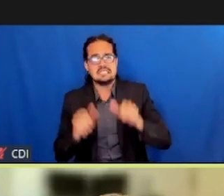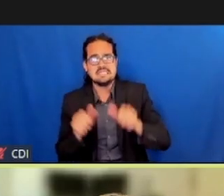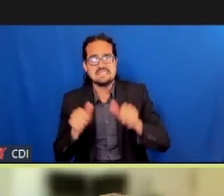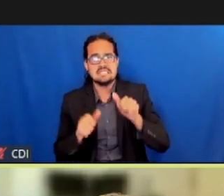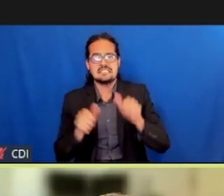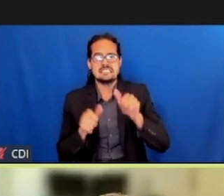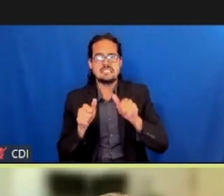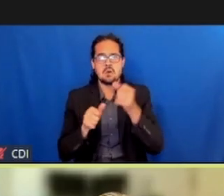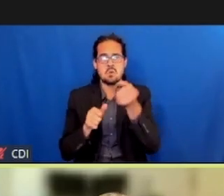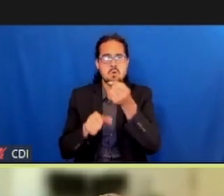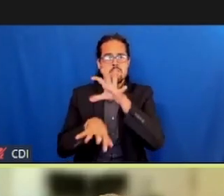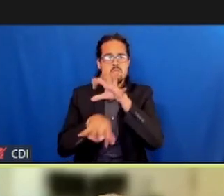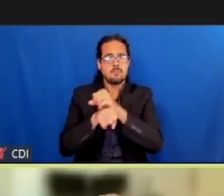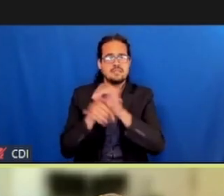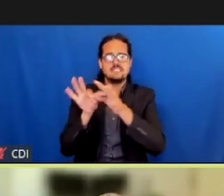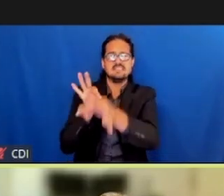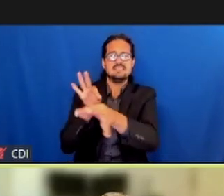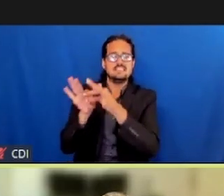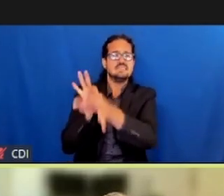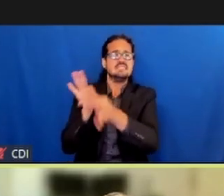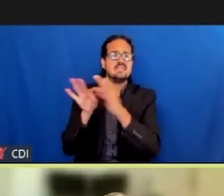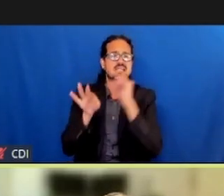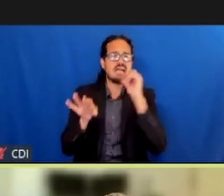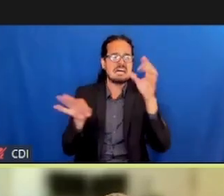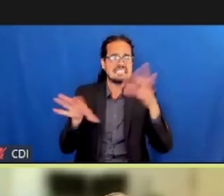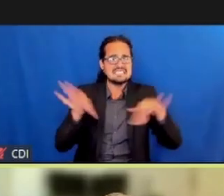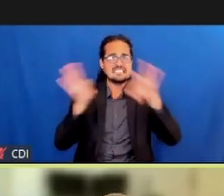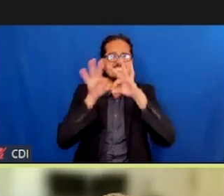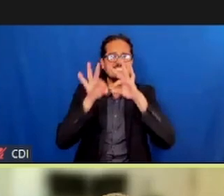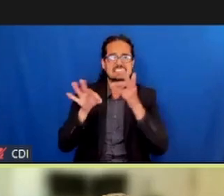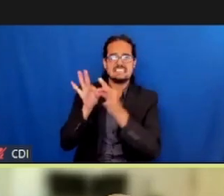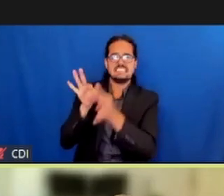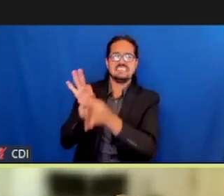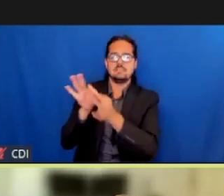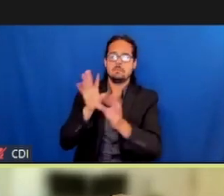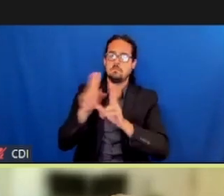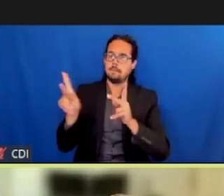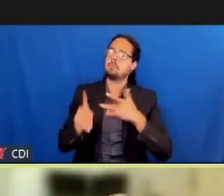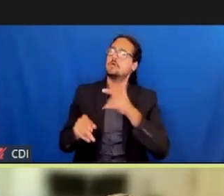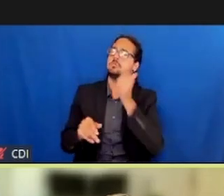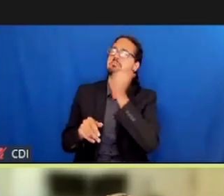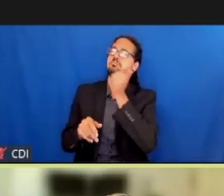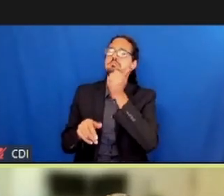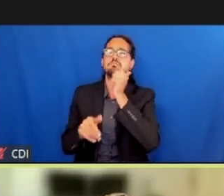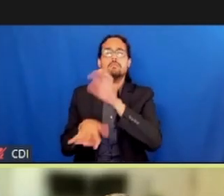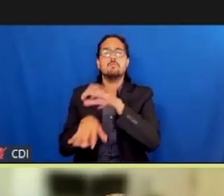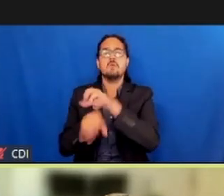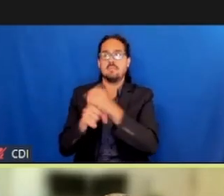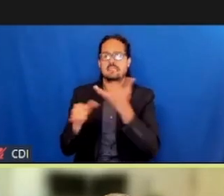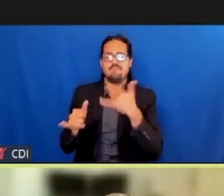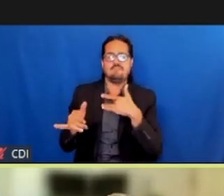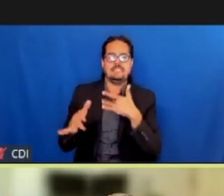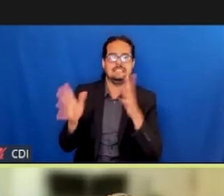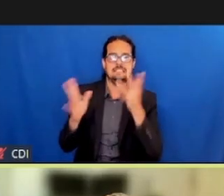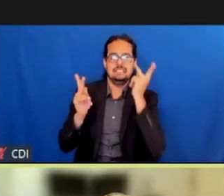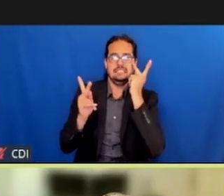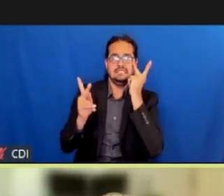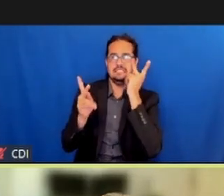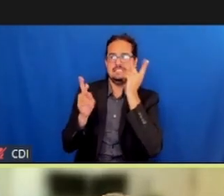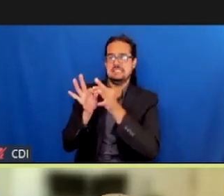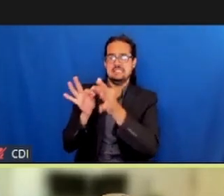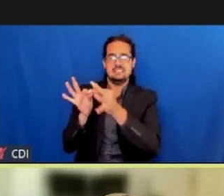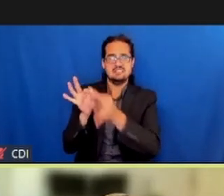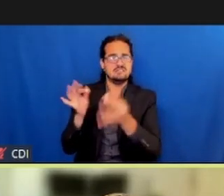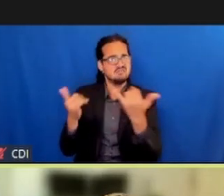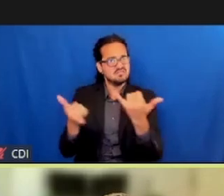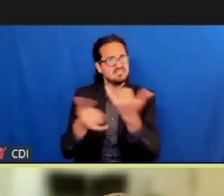otherwise be important to us. During 2020, providers across every single healthcare entity, from UCSF